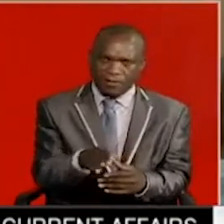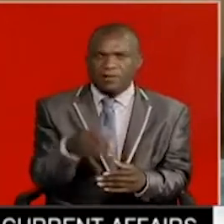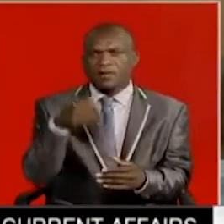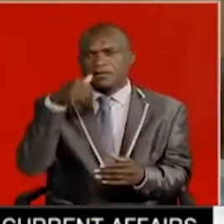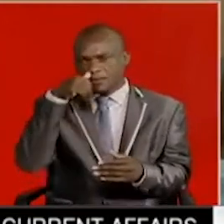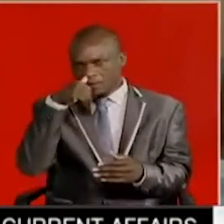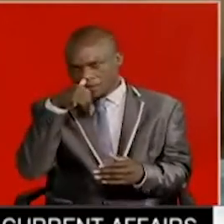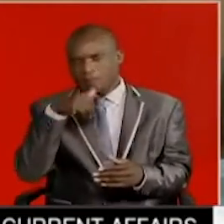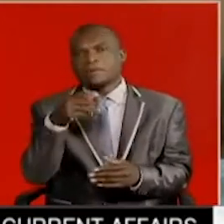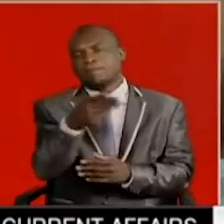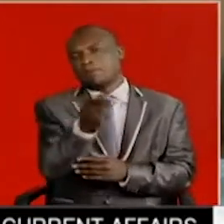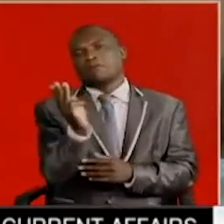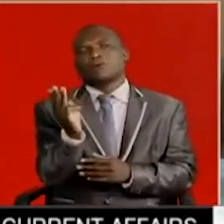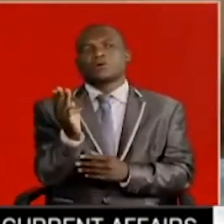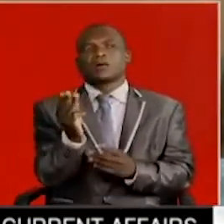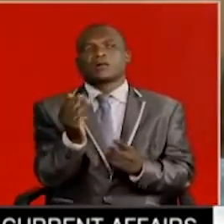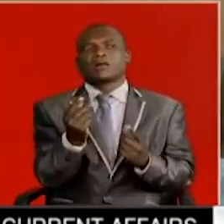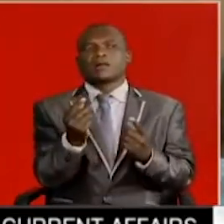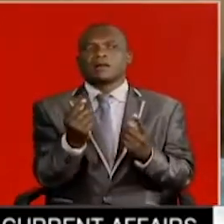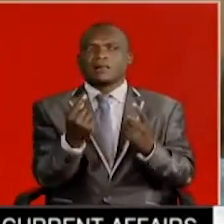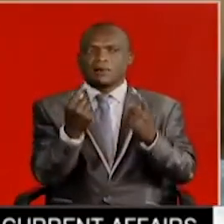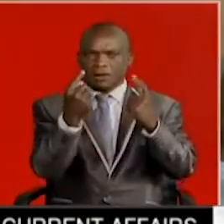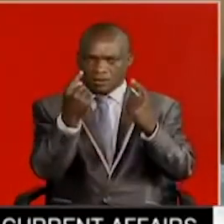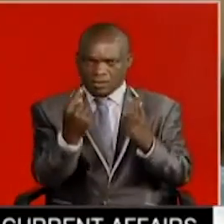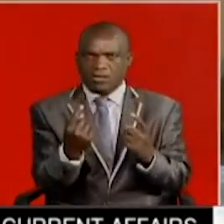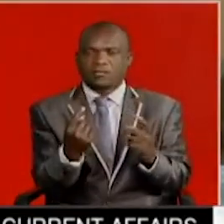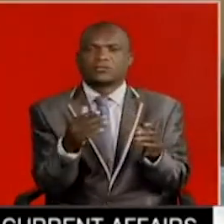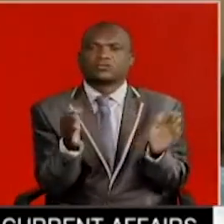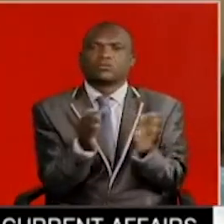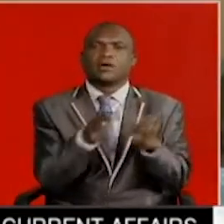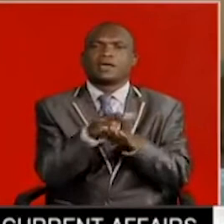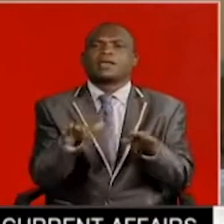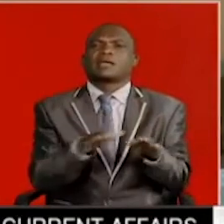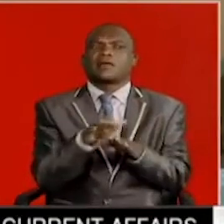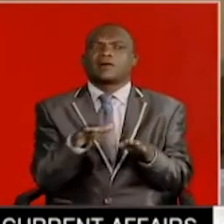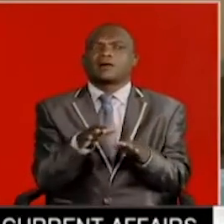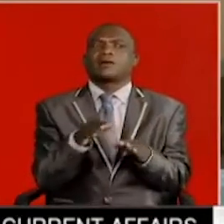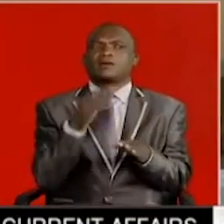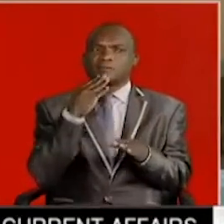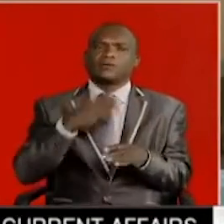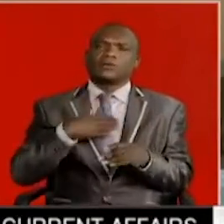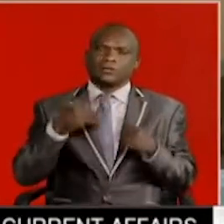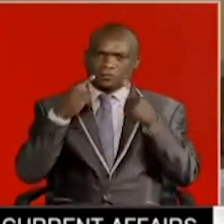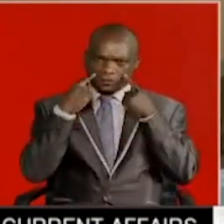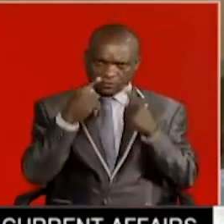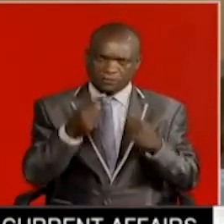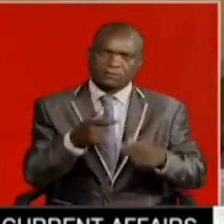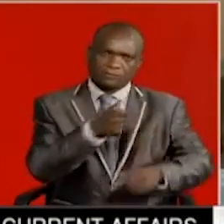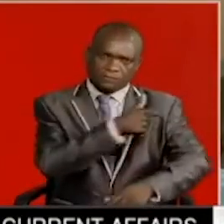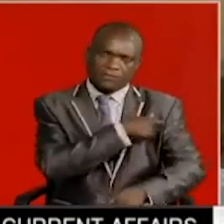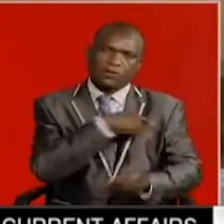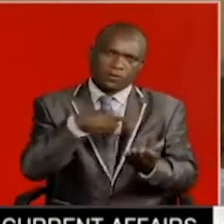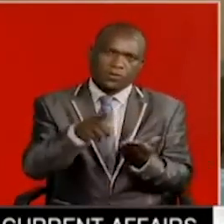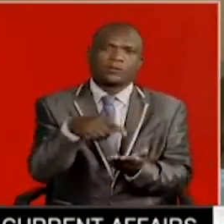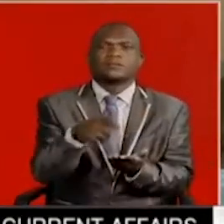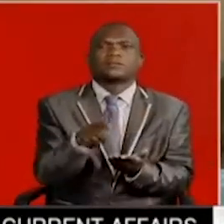too many people in a very small area. Those are the areas we will be looking at, because we don't